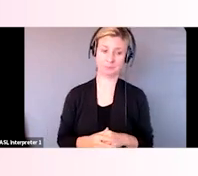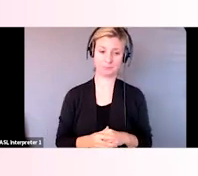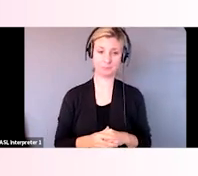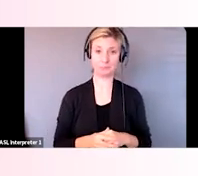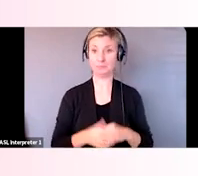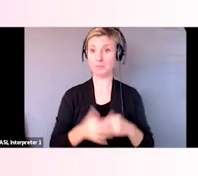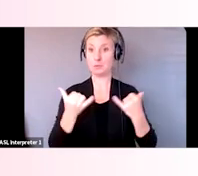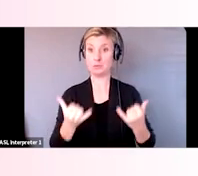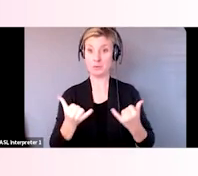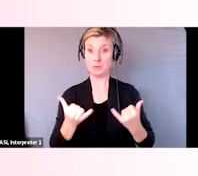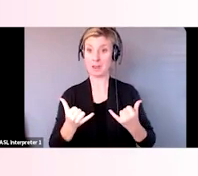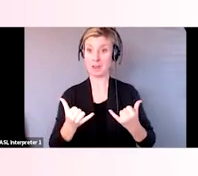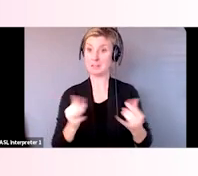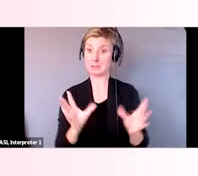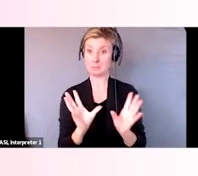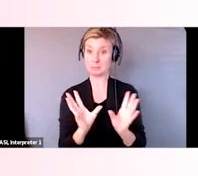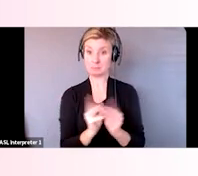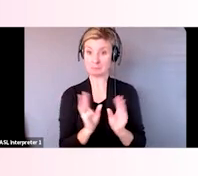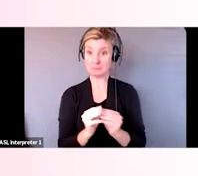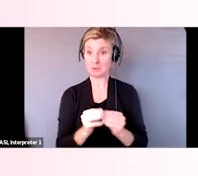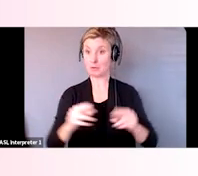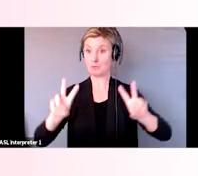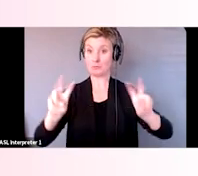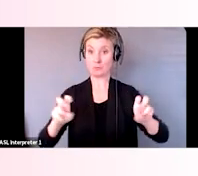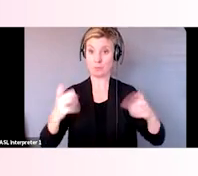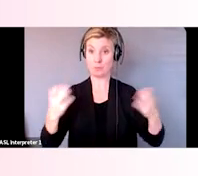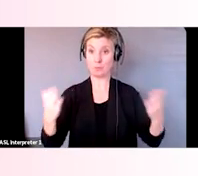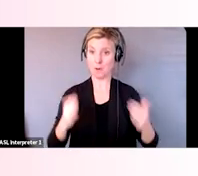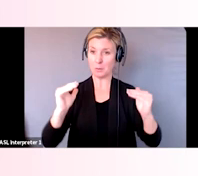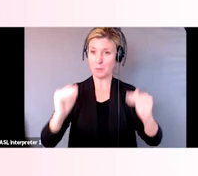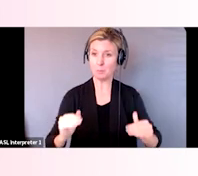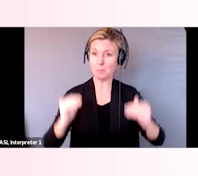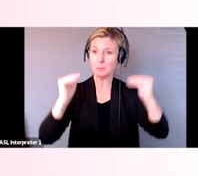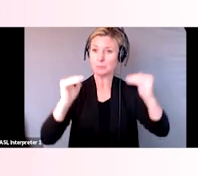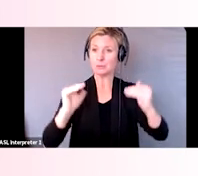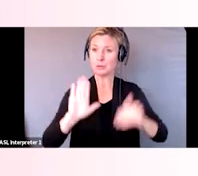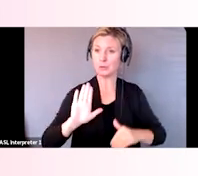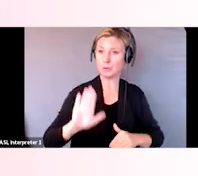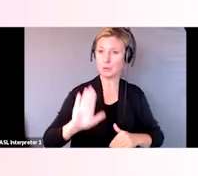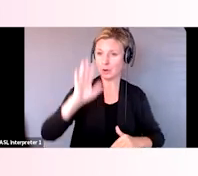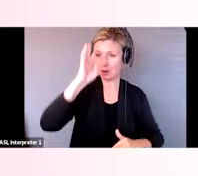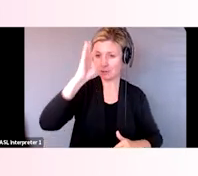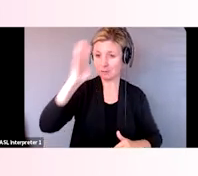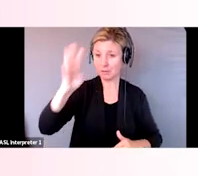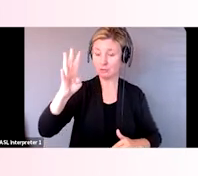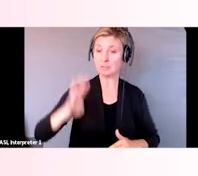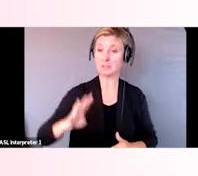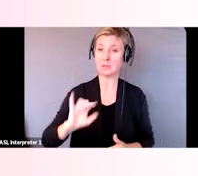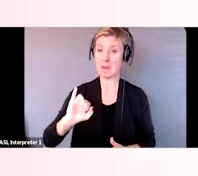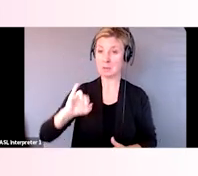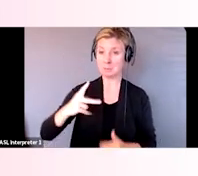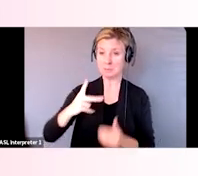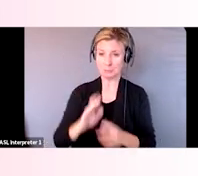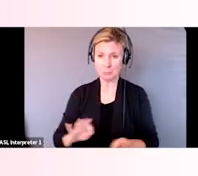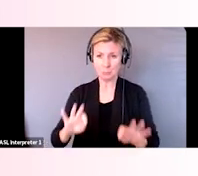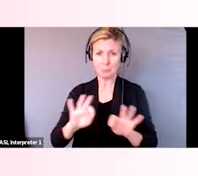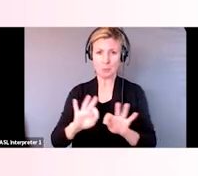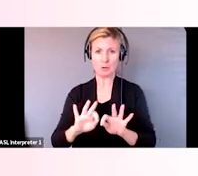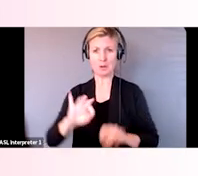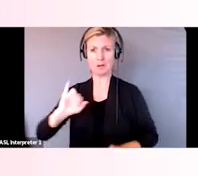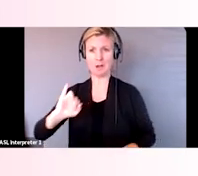Your Innovation, the Importance of IP and How IPON Can Help, with our guest